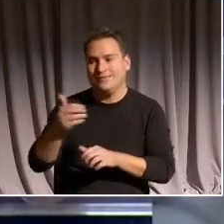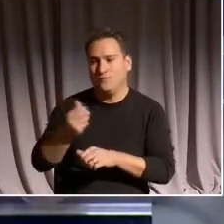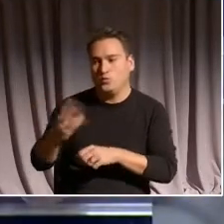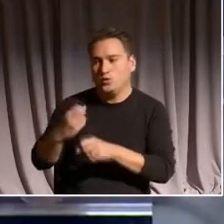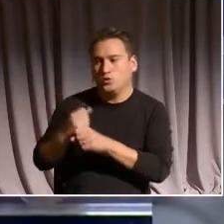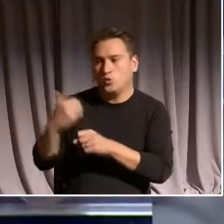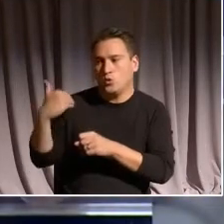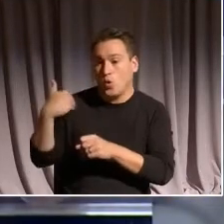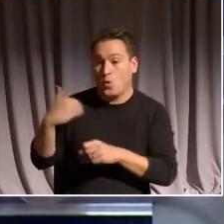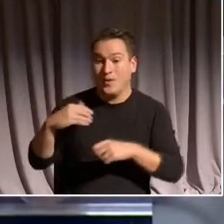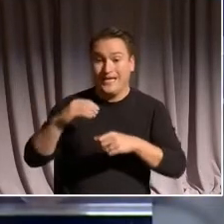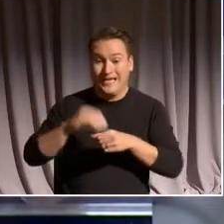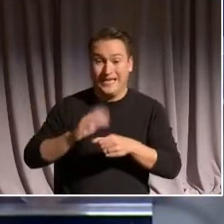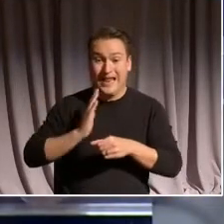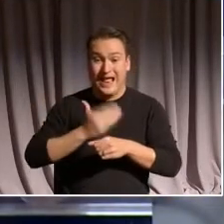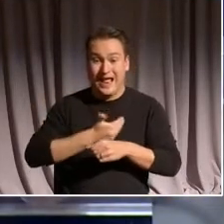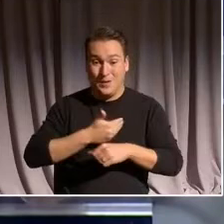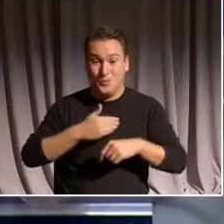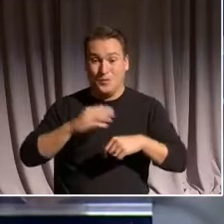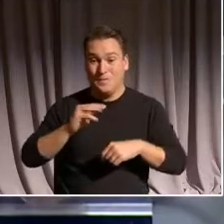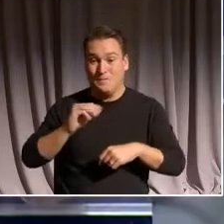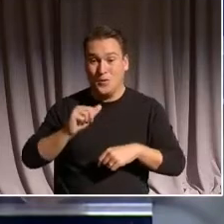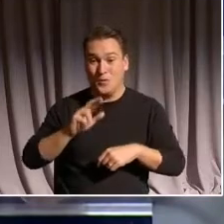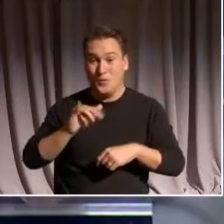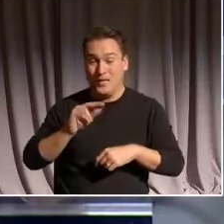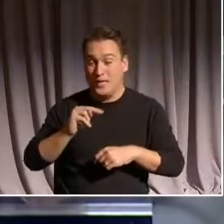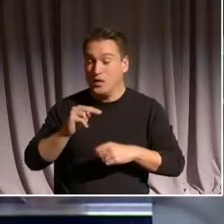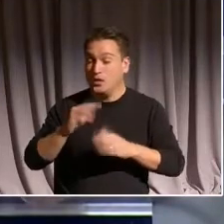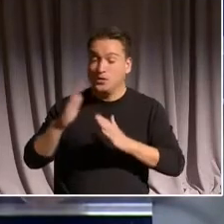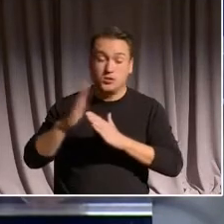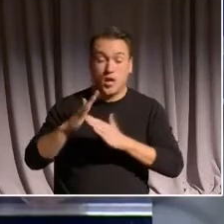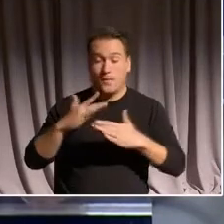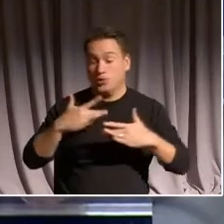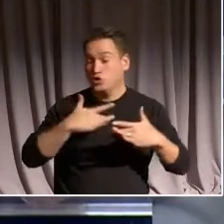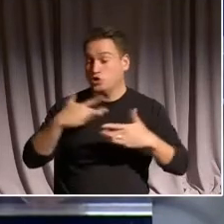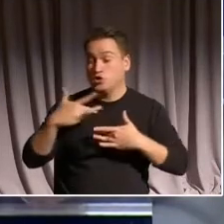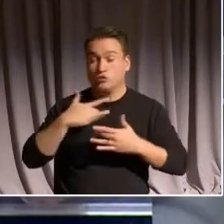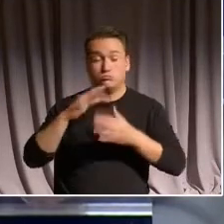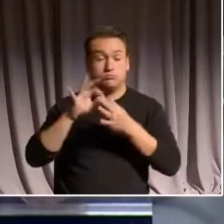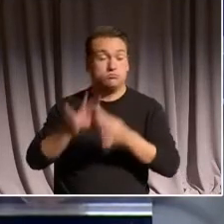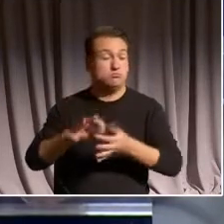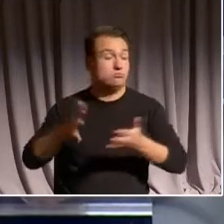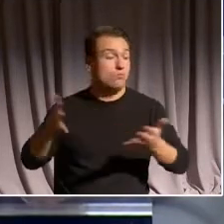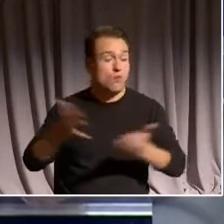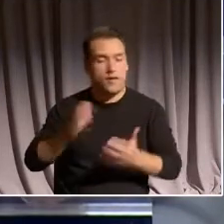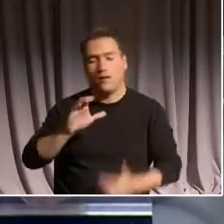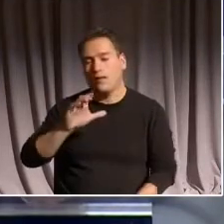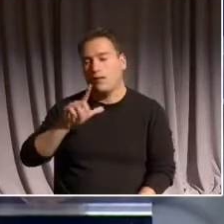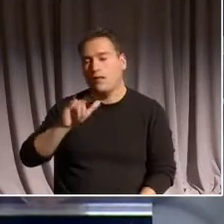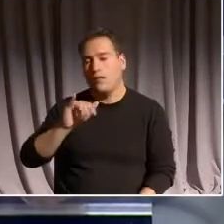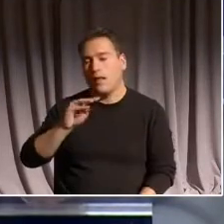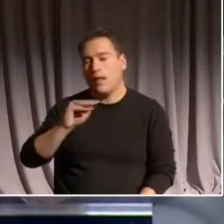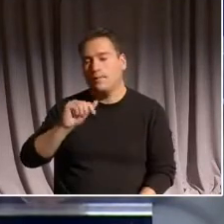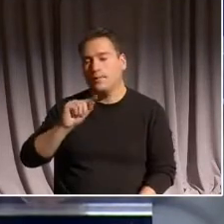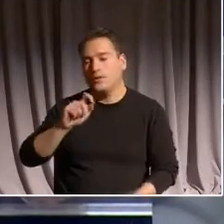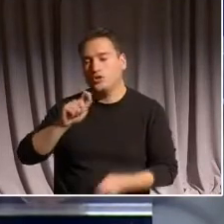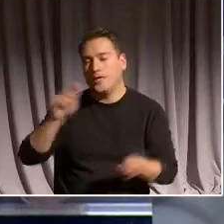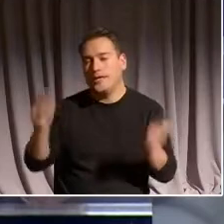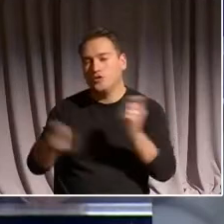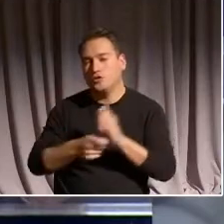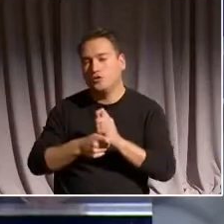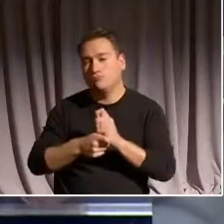top concern by far of older adults is climate change. And that doesn't make